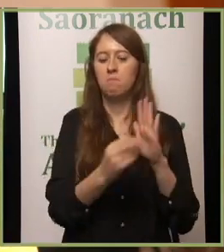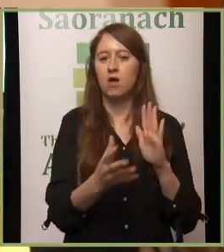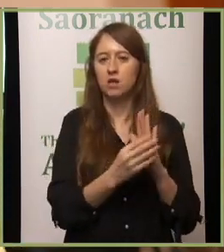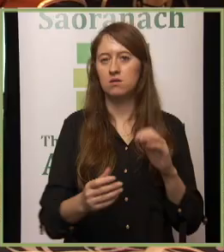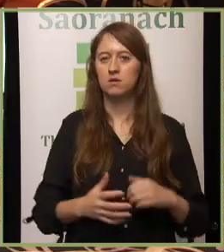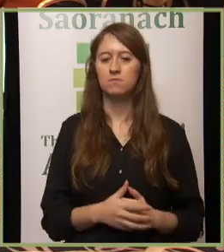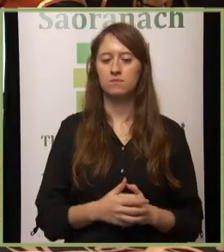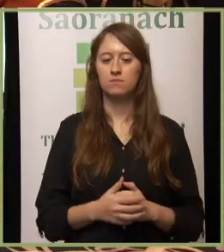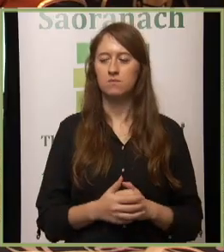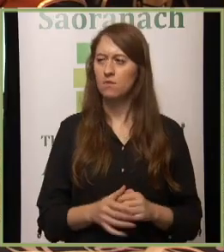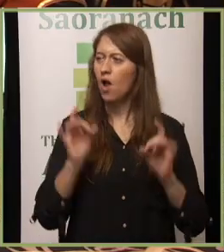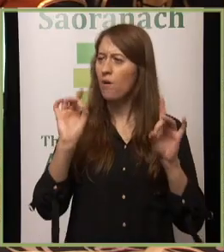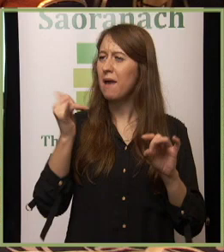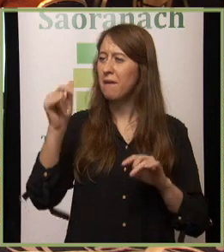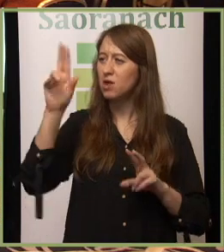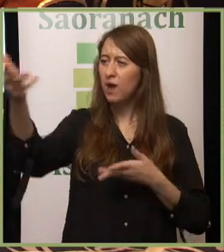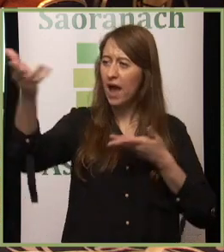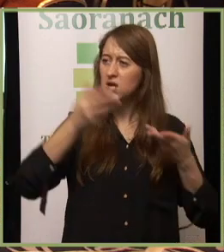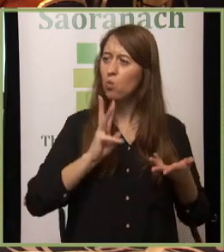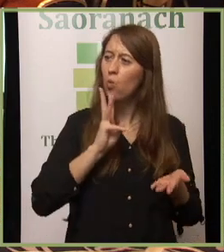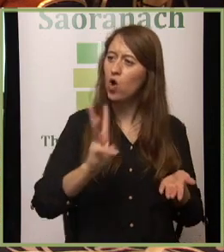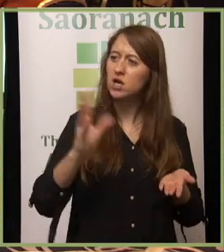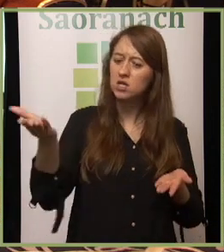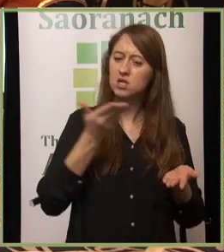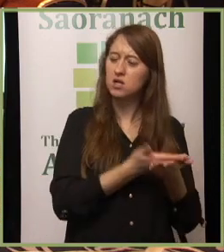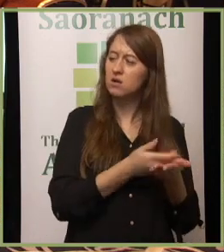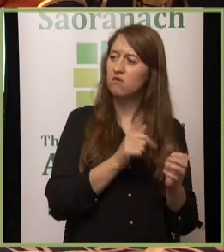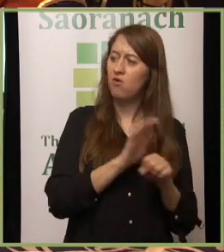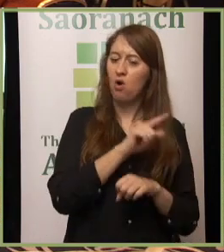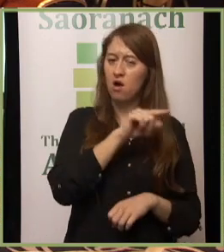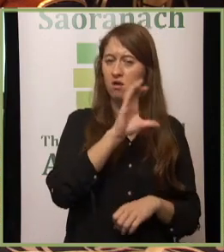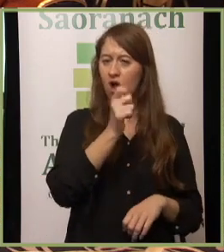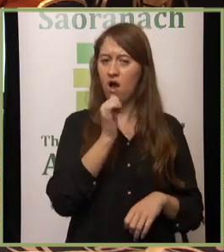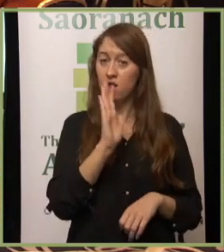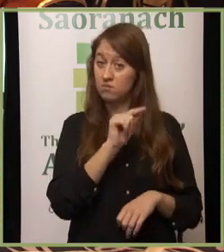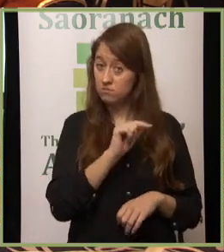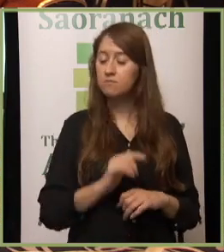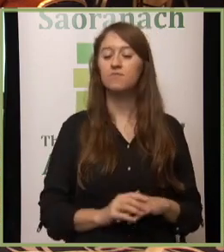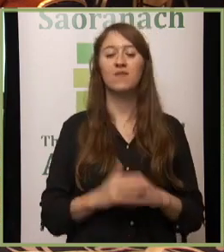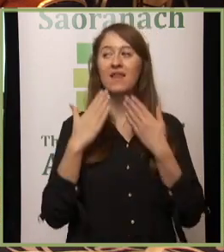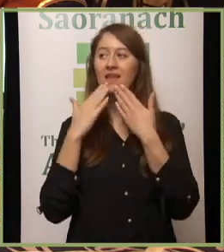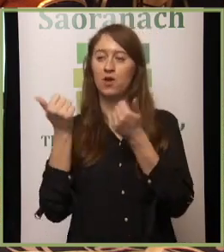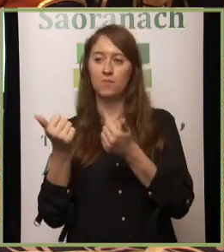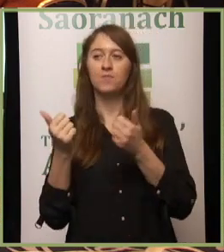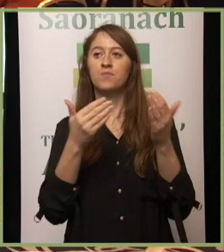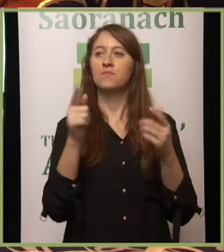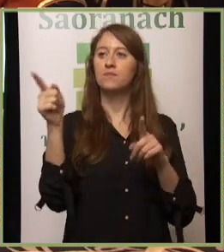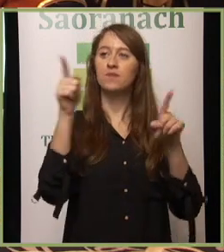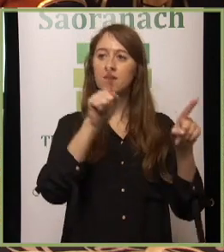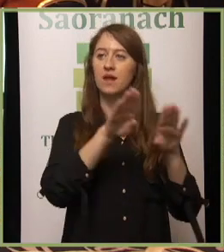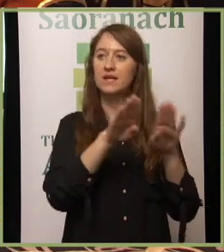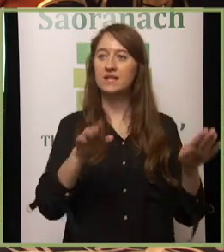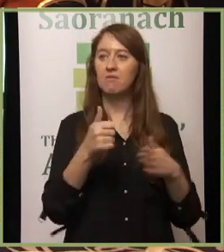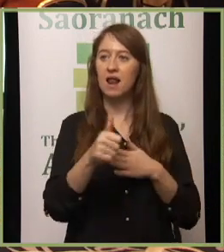Okay, thanks. We might get that wording up to Cahill, please. Thank you. And table 11? Yeah,